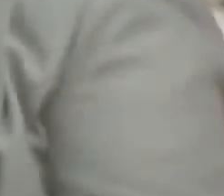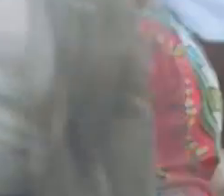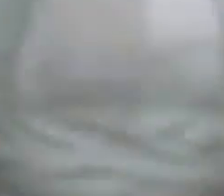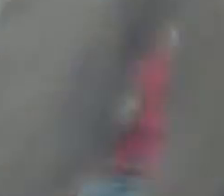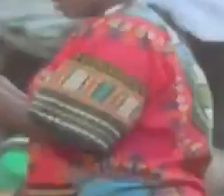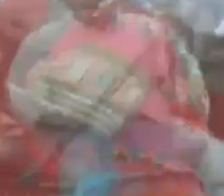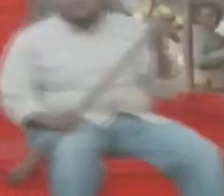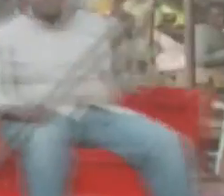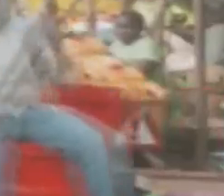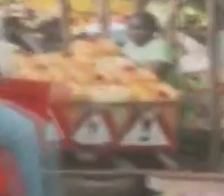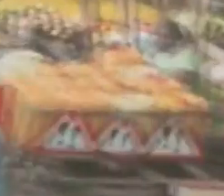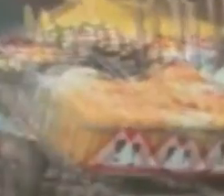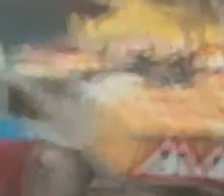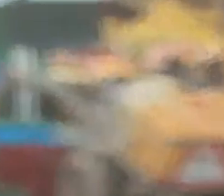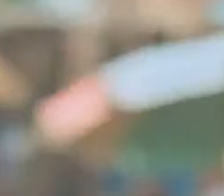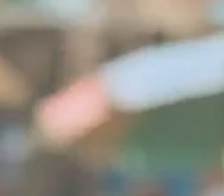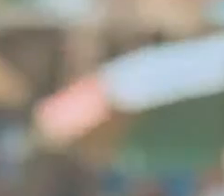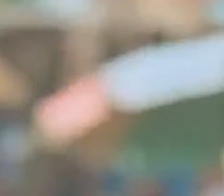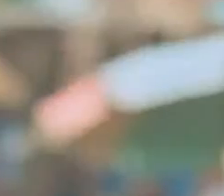Let's go.